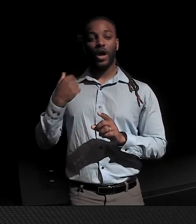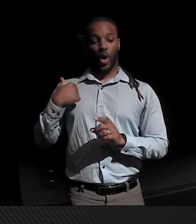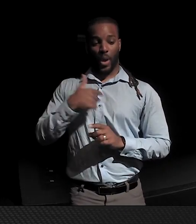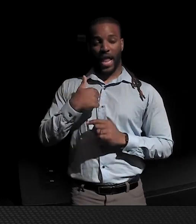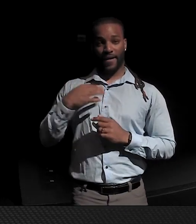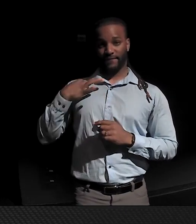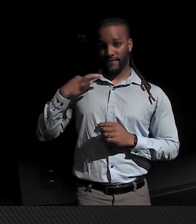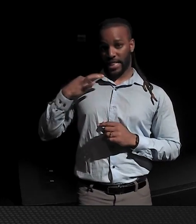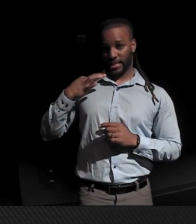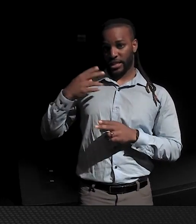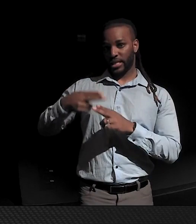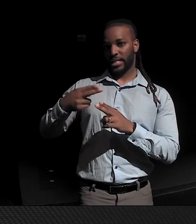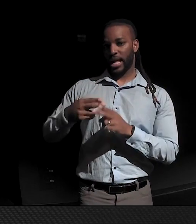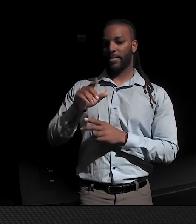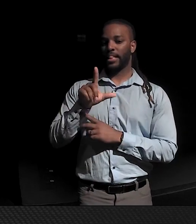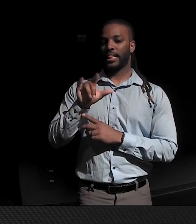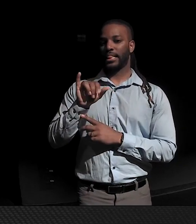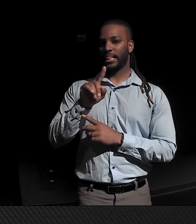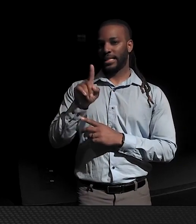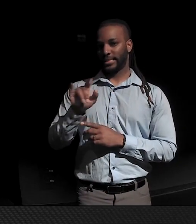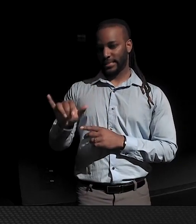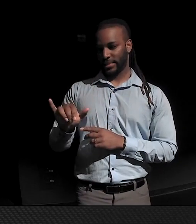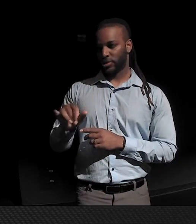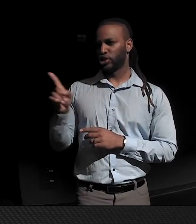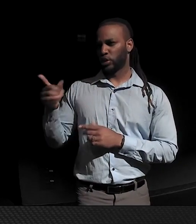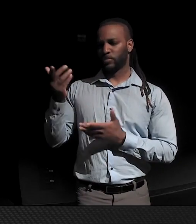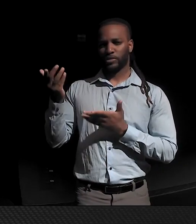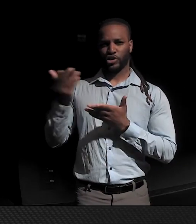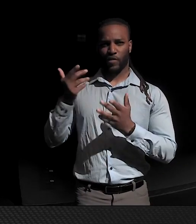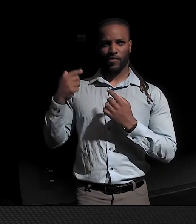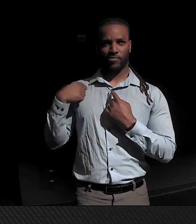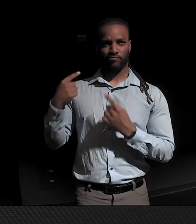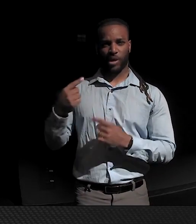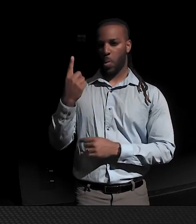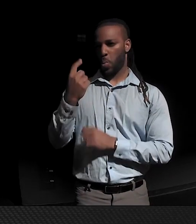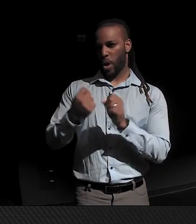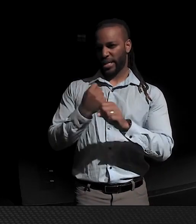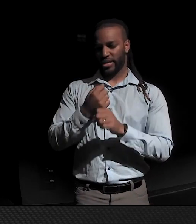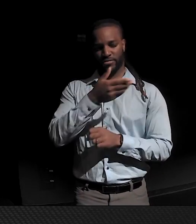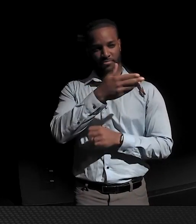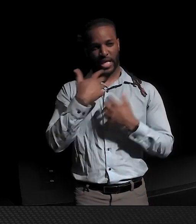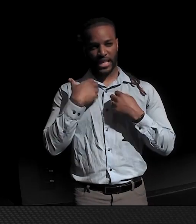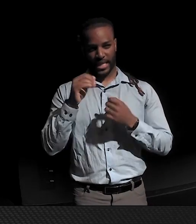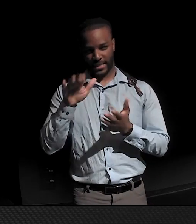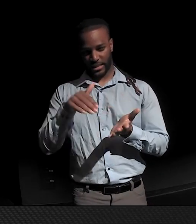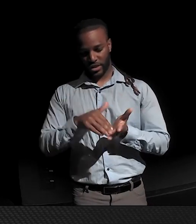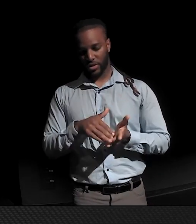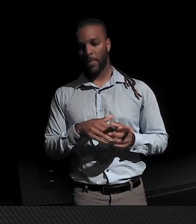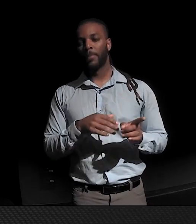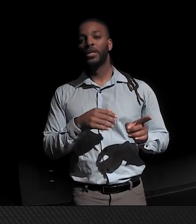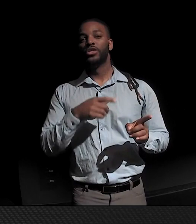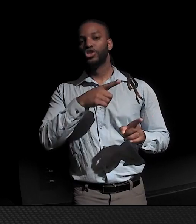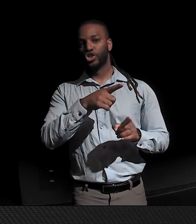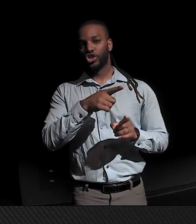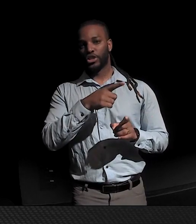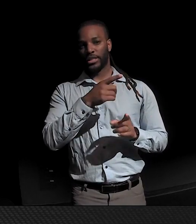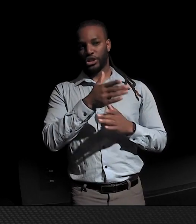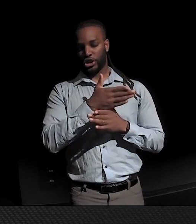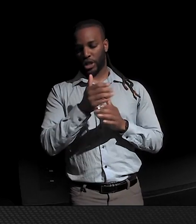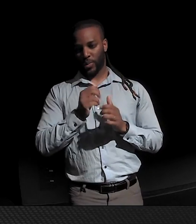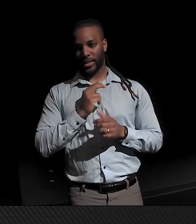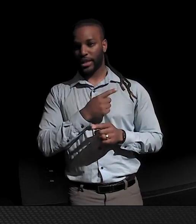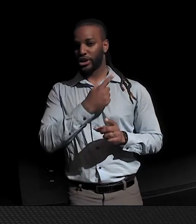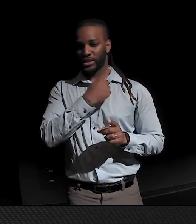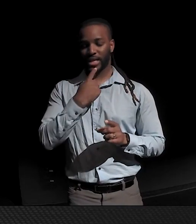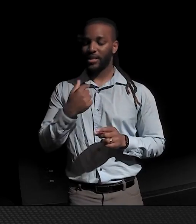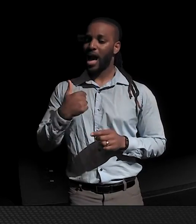we had a volunteer named Lindsay. She's been serving for over a year at the Healing Center, and she shared this with us. She